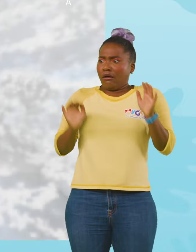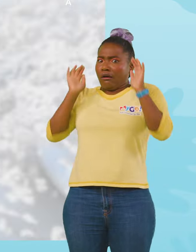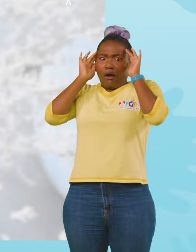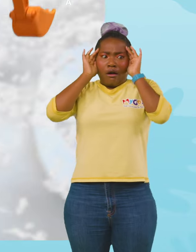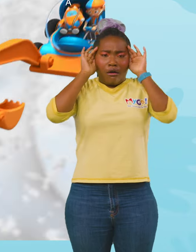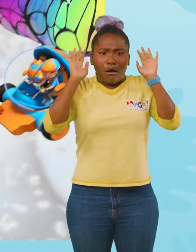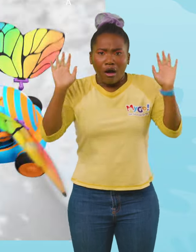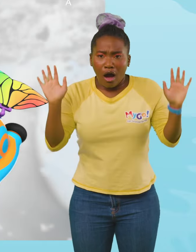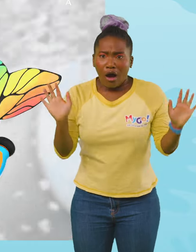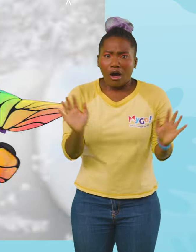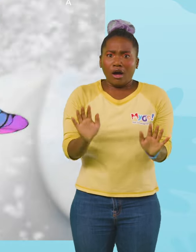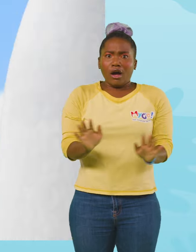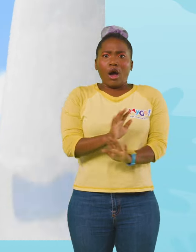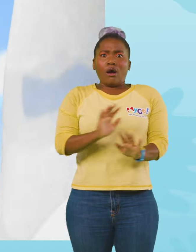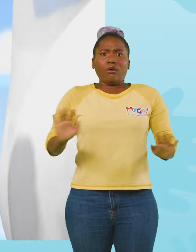Woo!